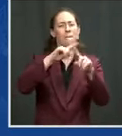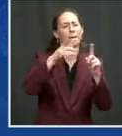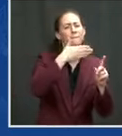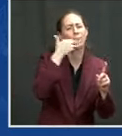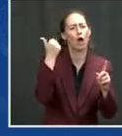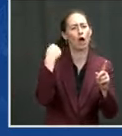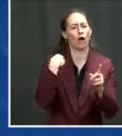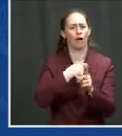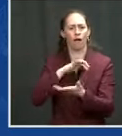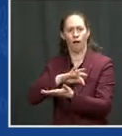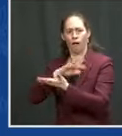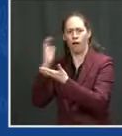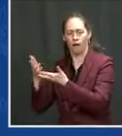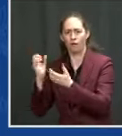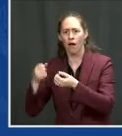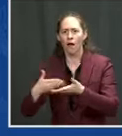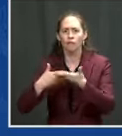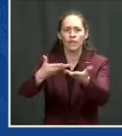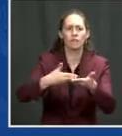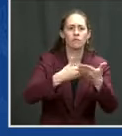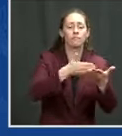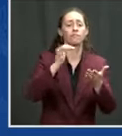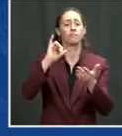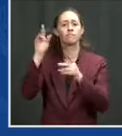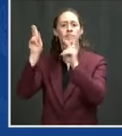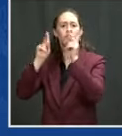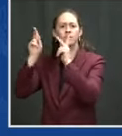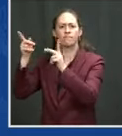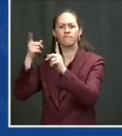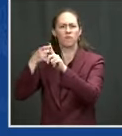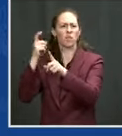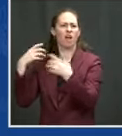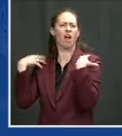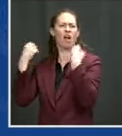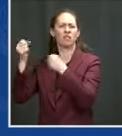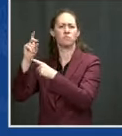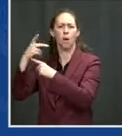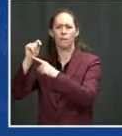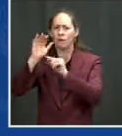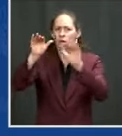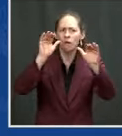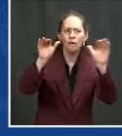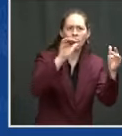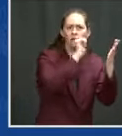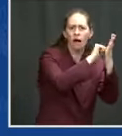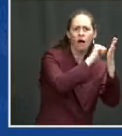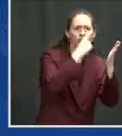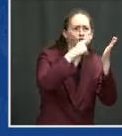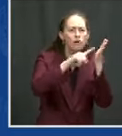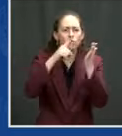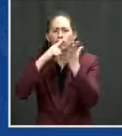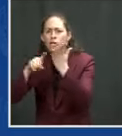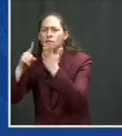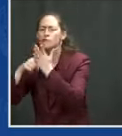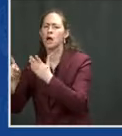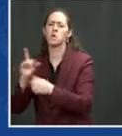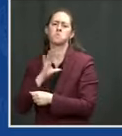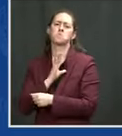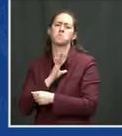clinics going around. And we want to reach people, you know, exactly where they are. Just a couple observations, though. There